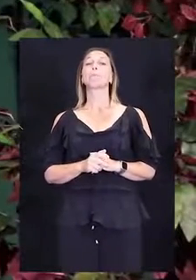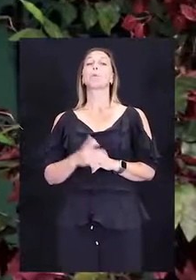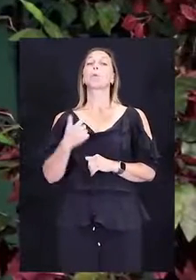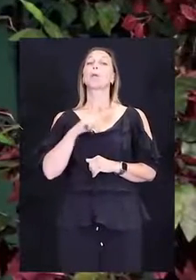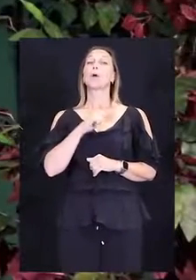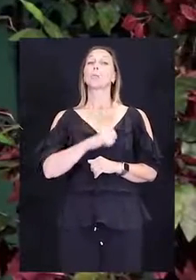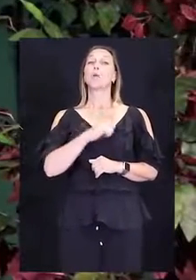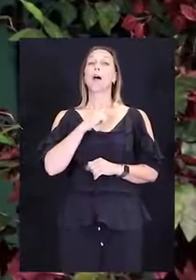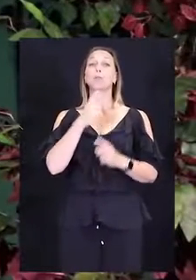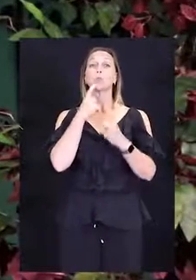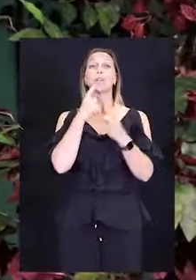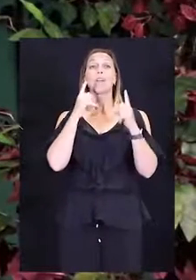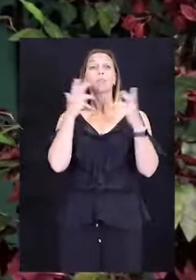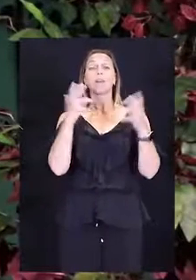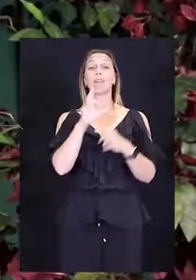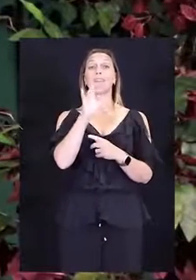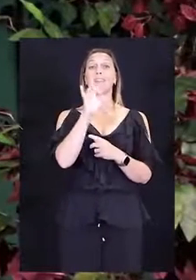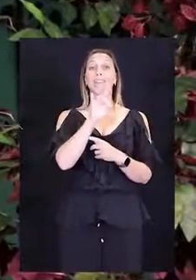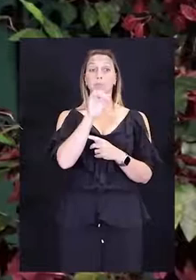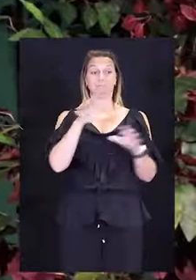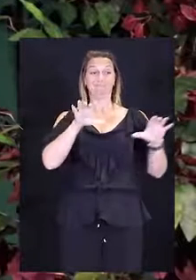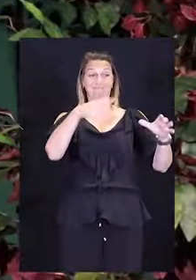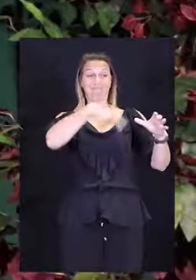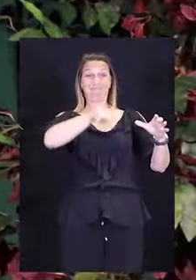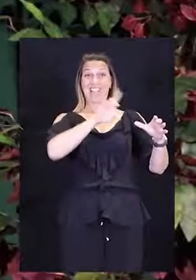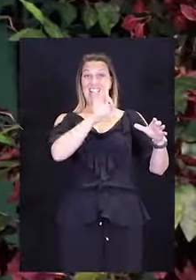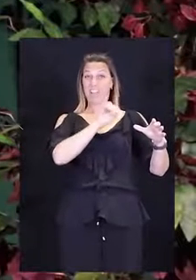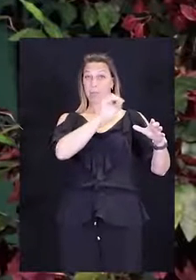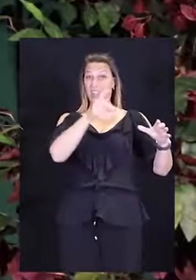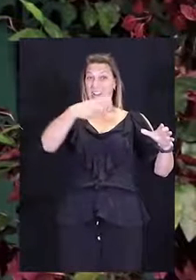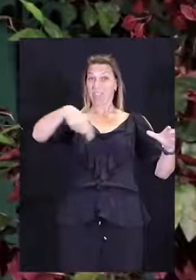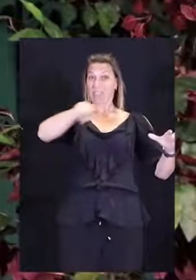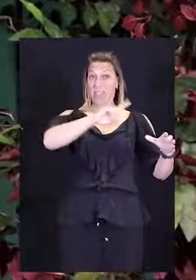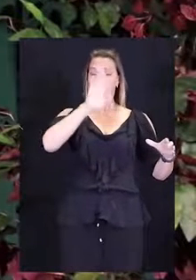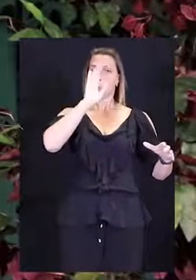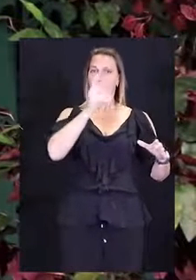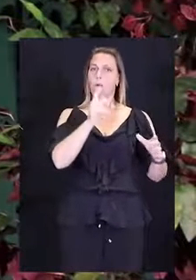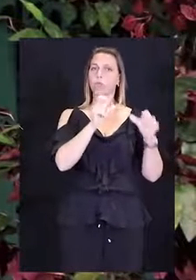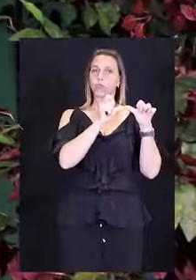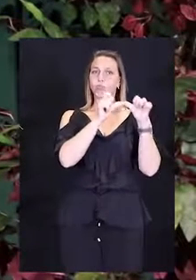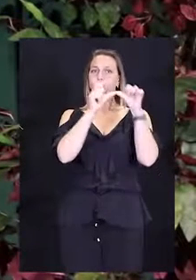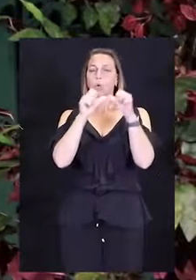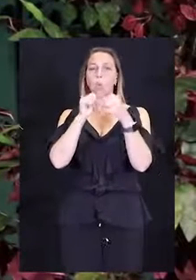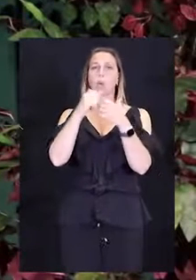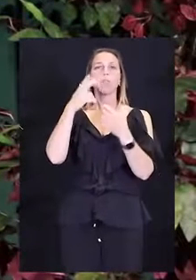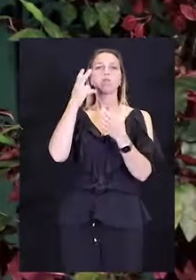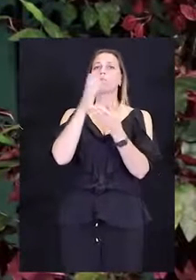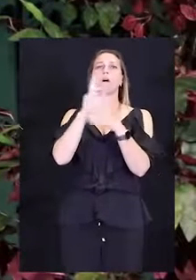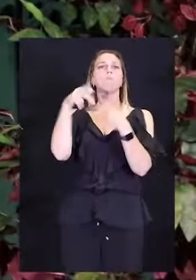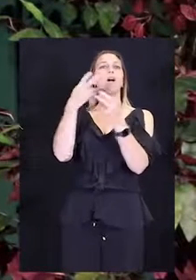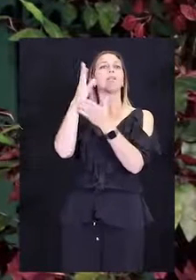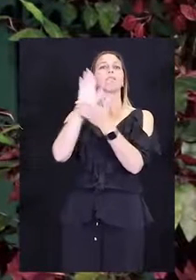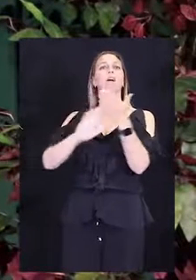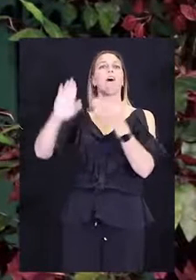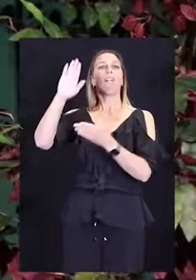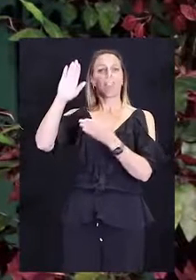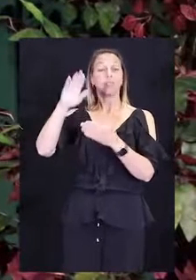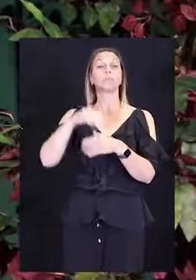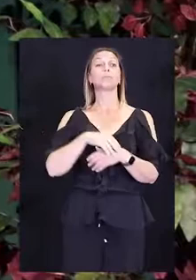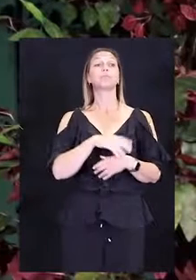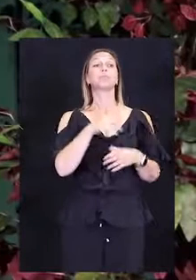We are extremely proud to announce that 80% of our graduating class will continue on to some form of post-secondary